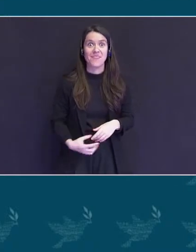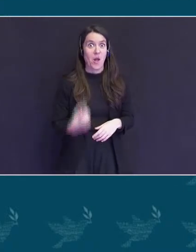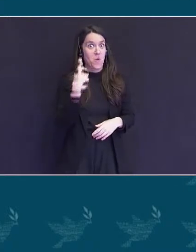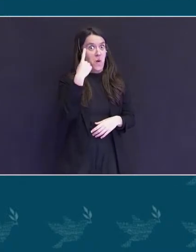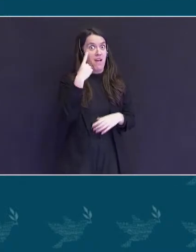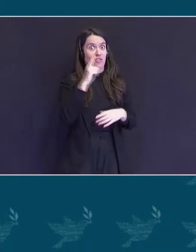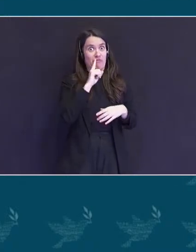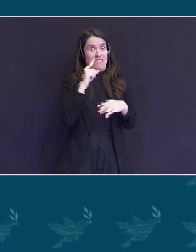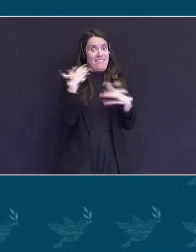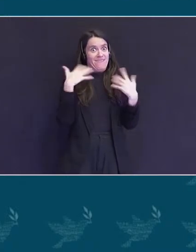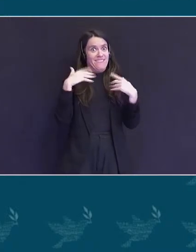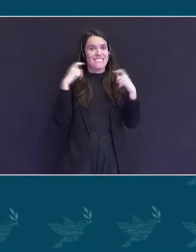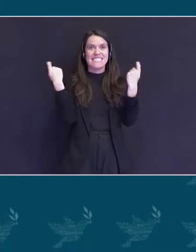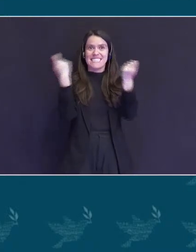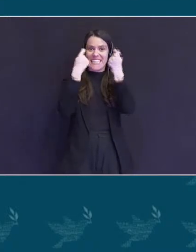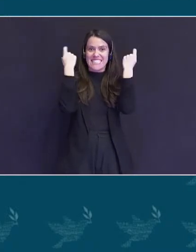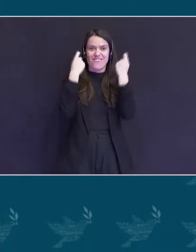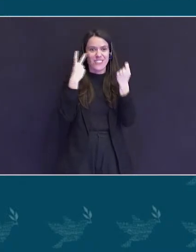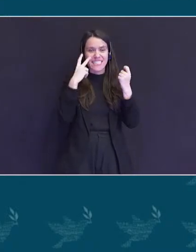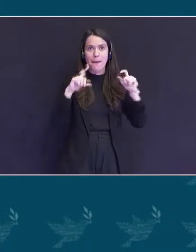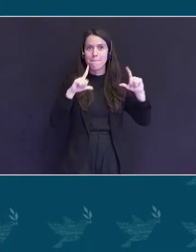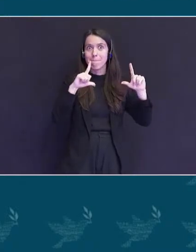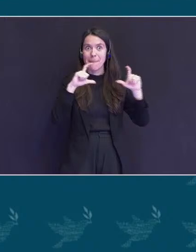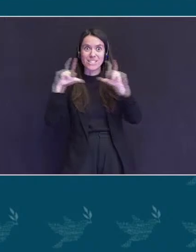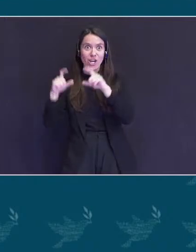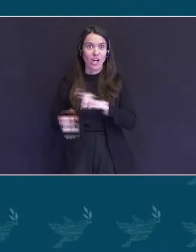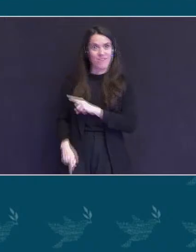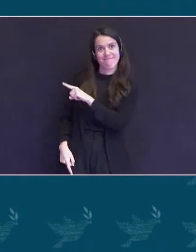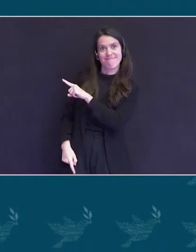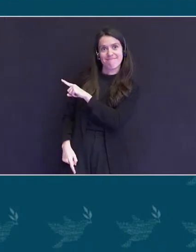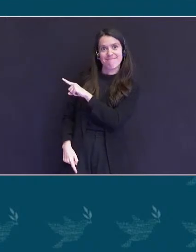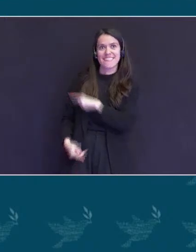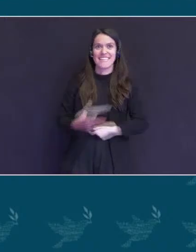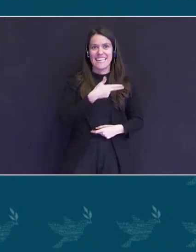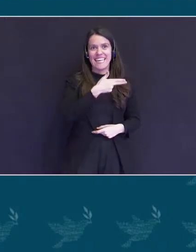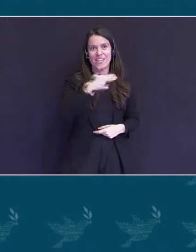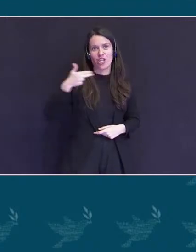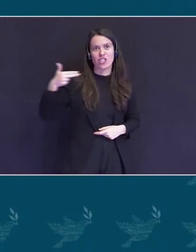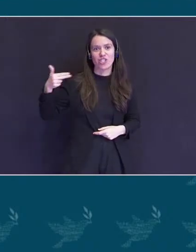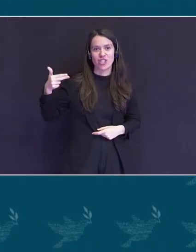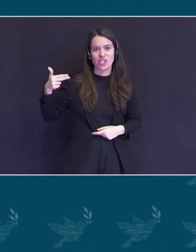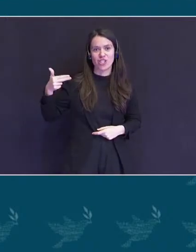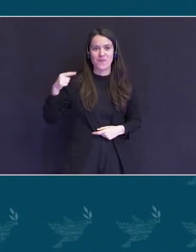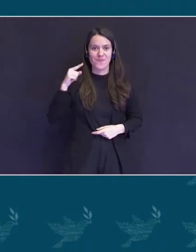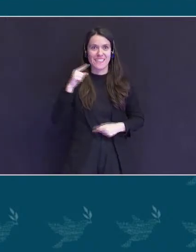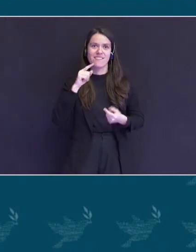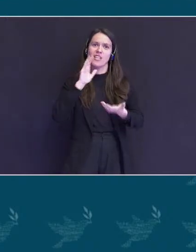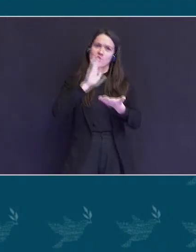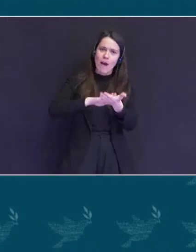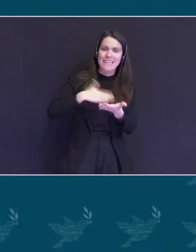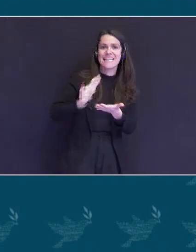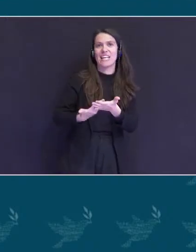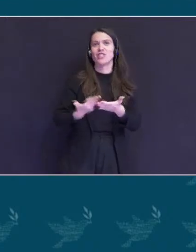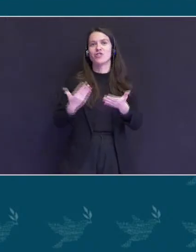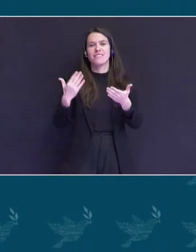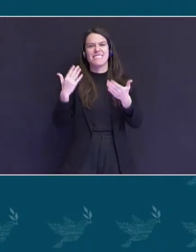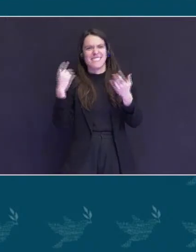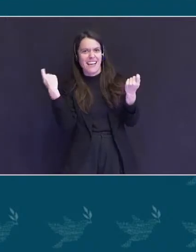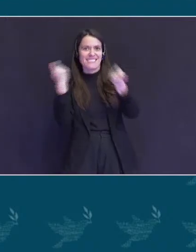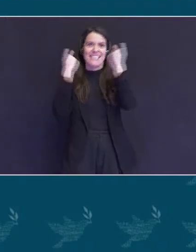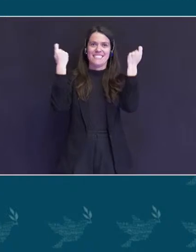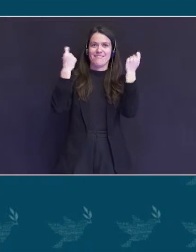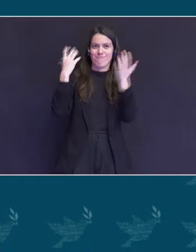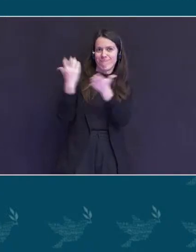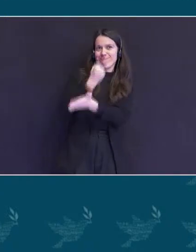one where you see the pictures from here. It's Indonesia, and I call it a translation success story. Because